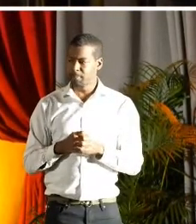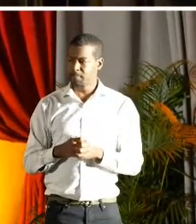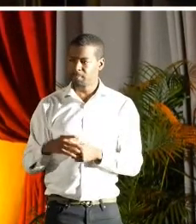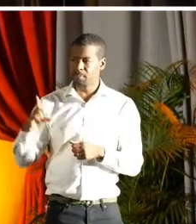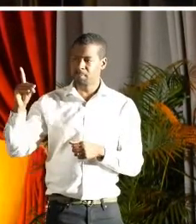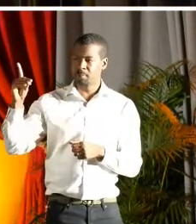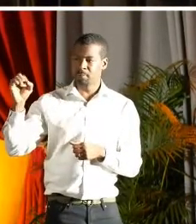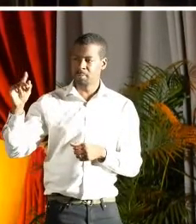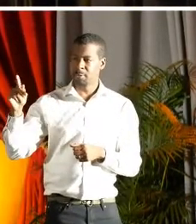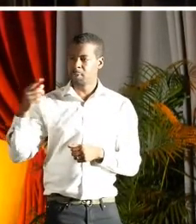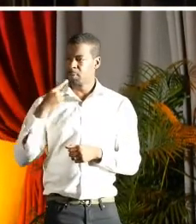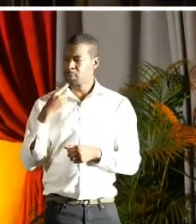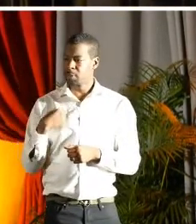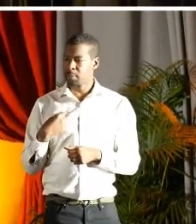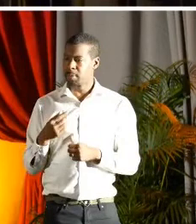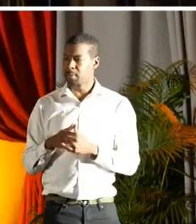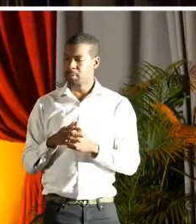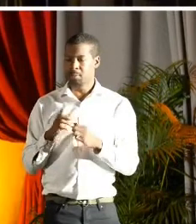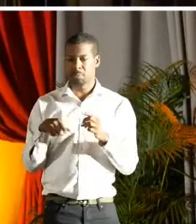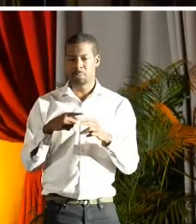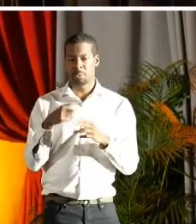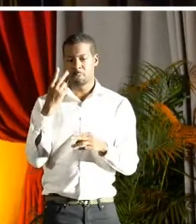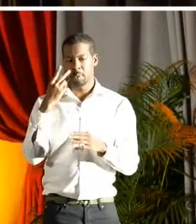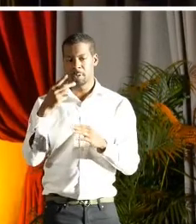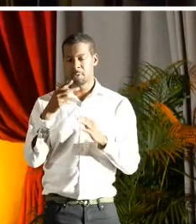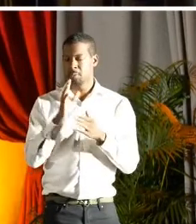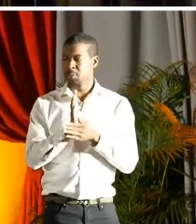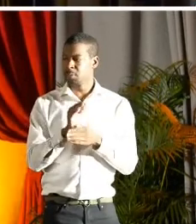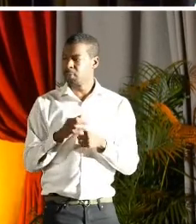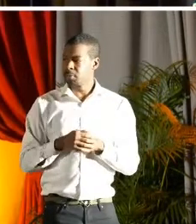Derrick told me as we were watching the film that